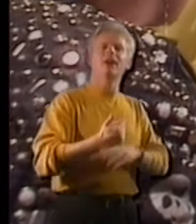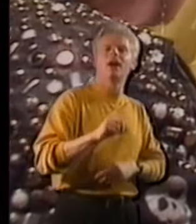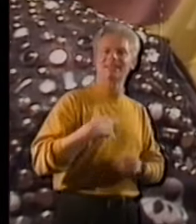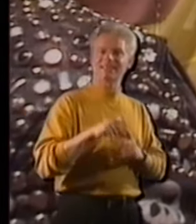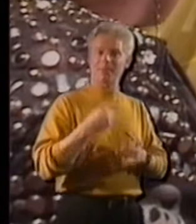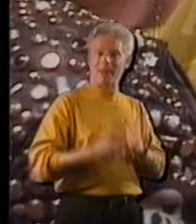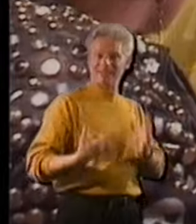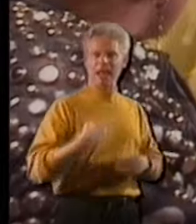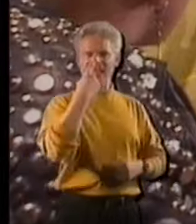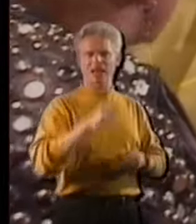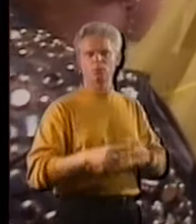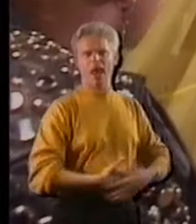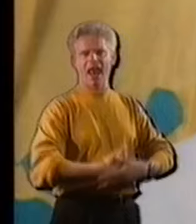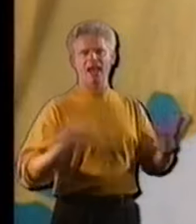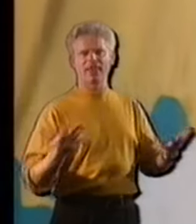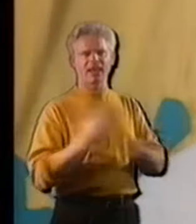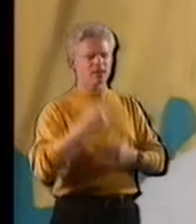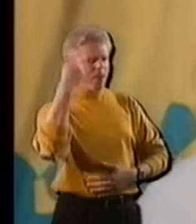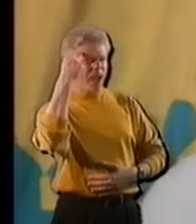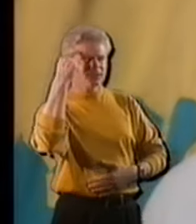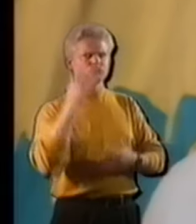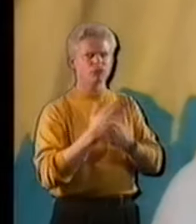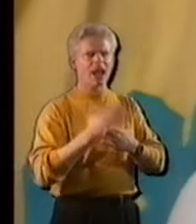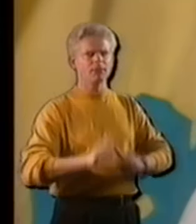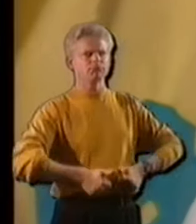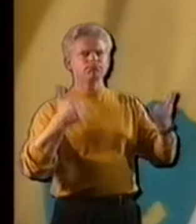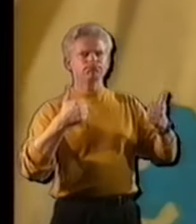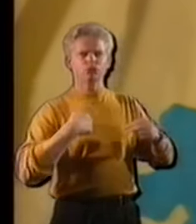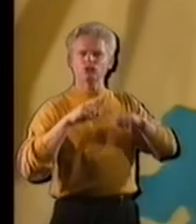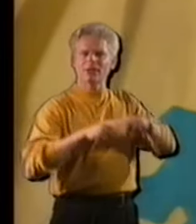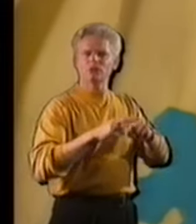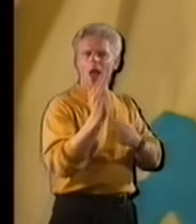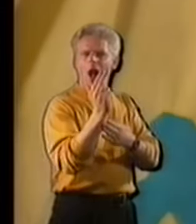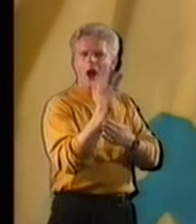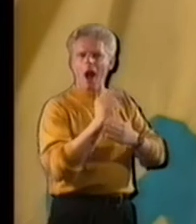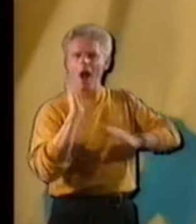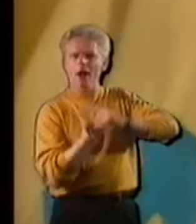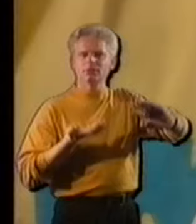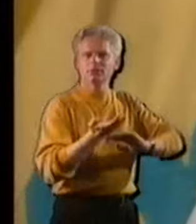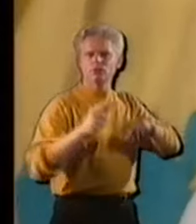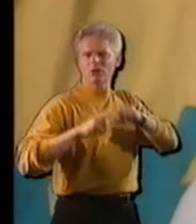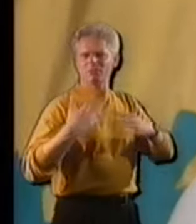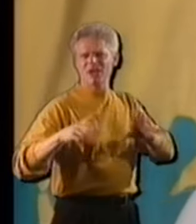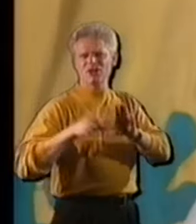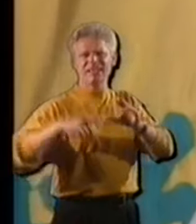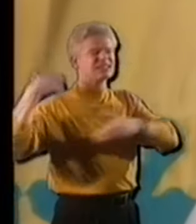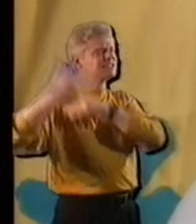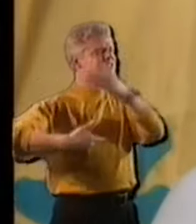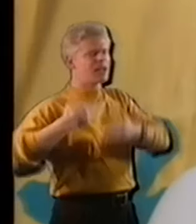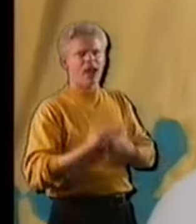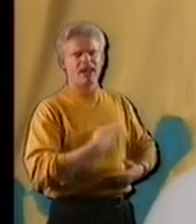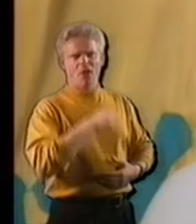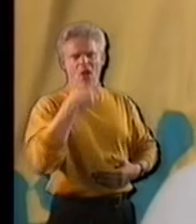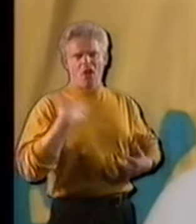disabled people can do anything they put their mind to, really. It's a traditional art. It's just carrying on the tradition from many years ago. It